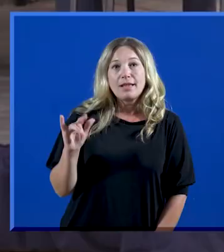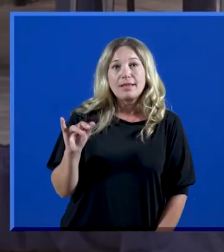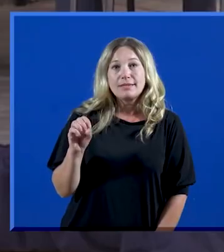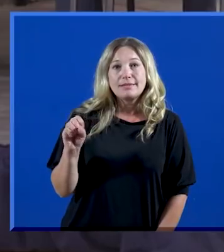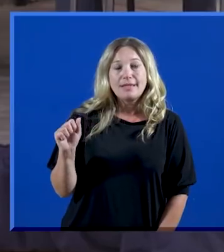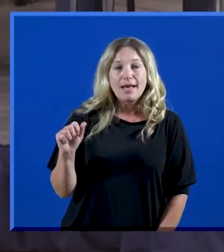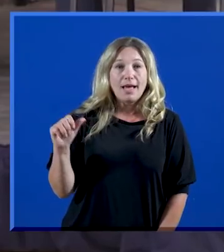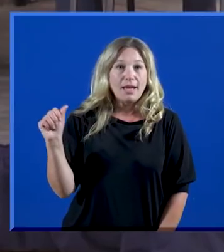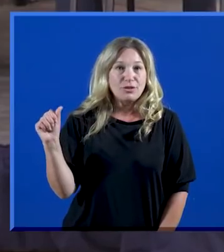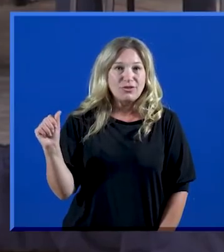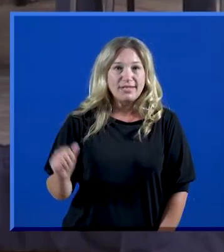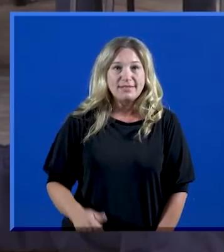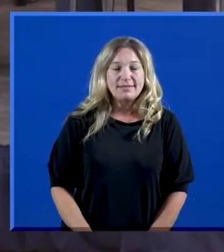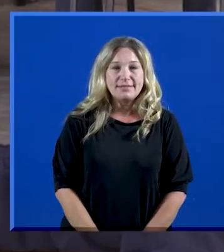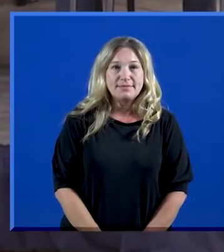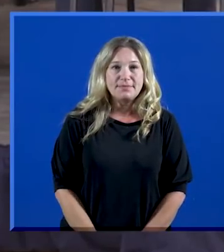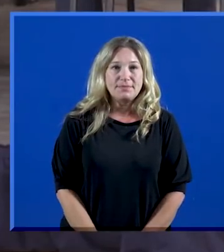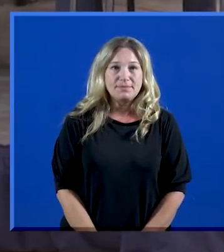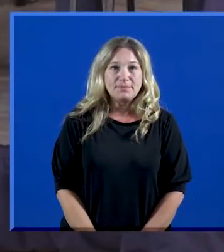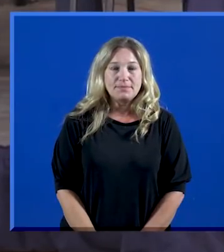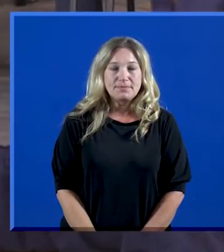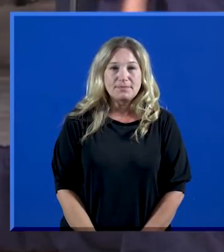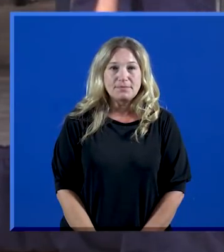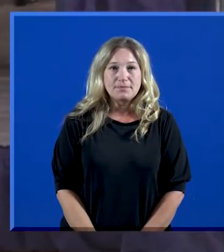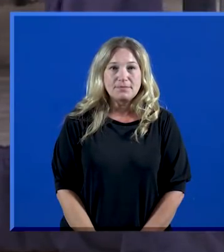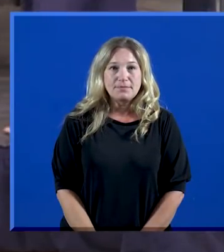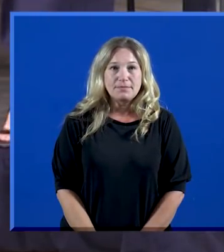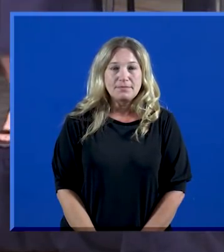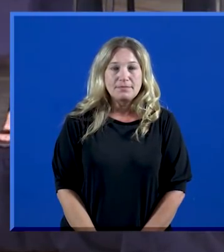Alyssa Andrus.